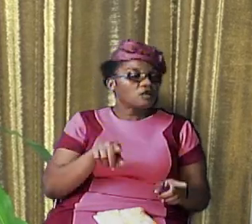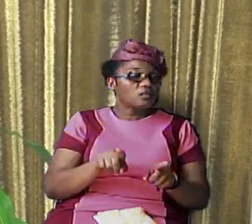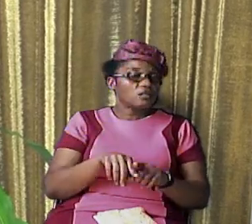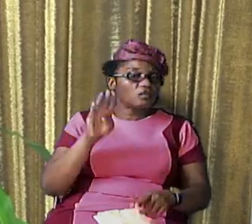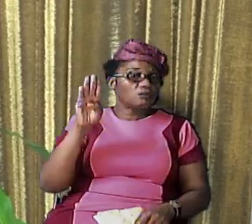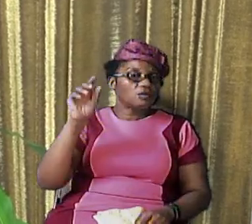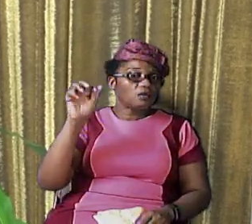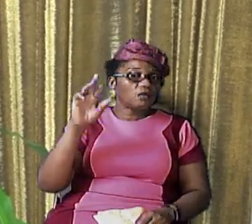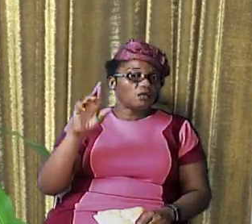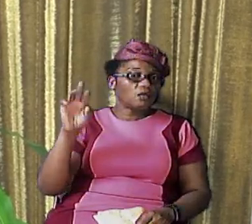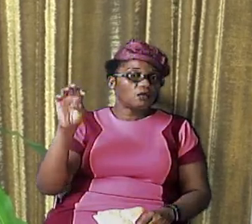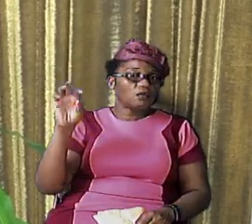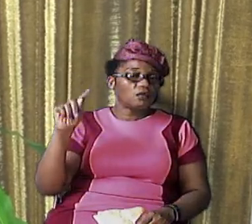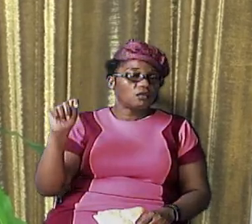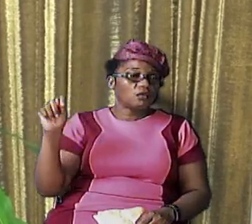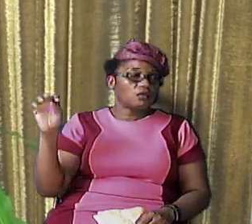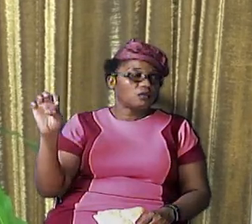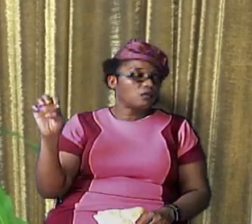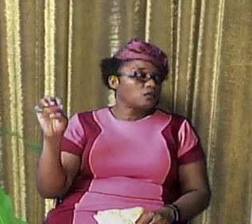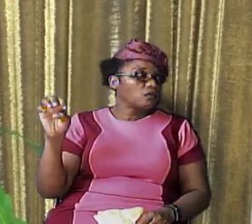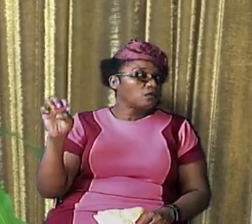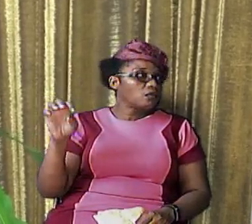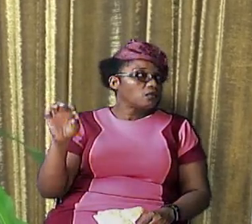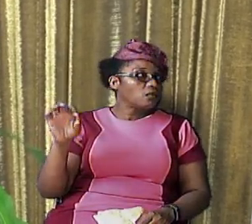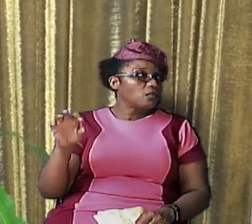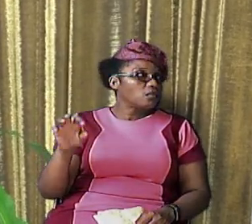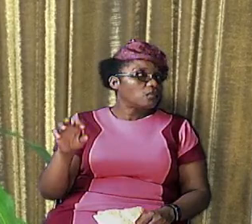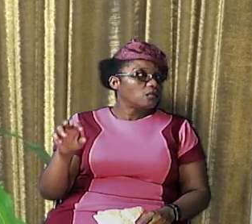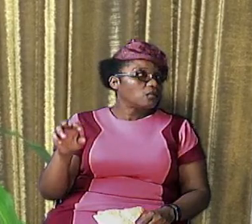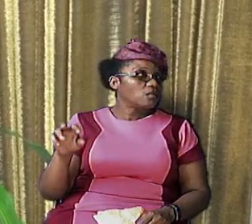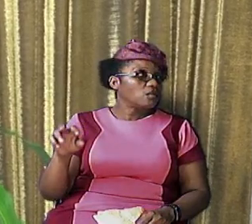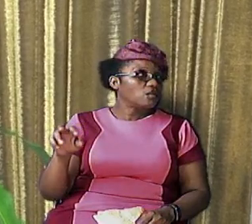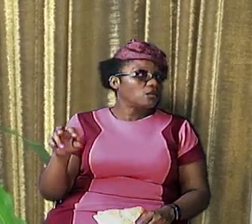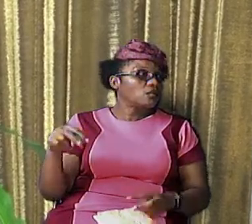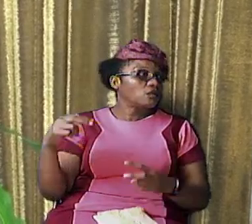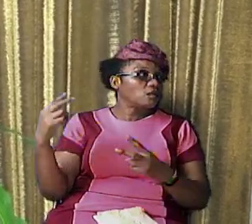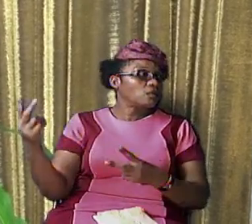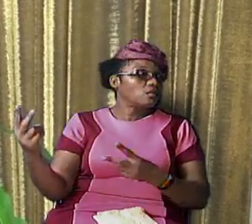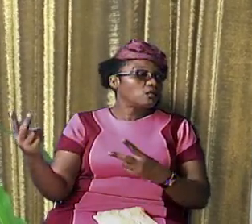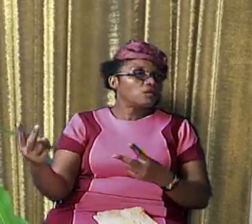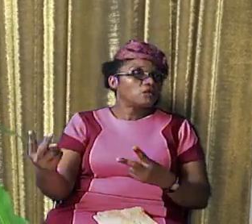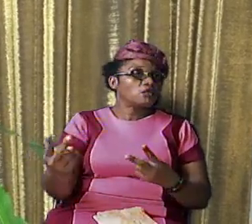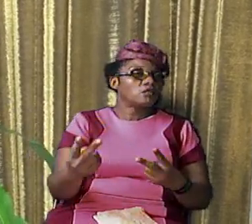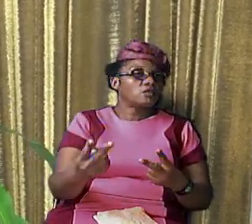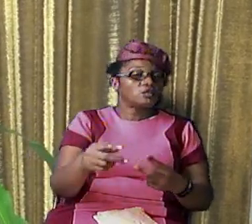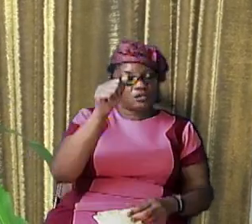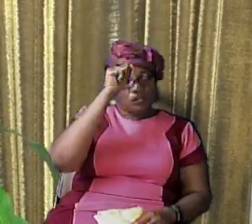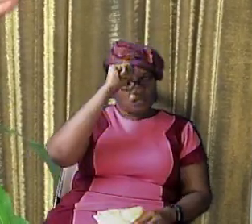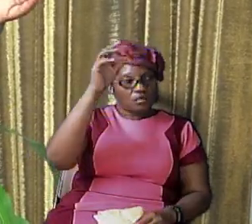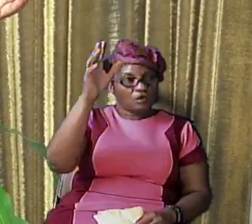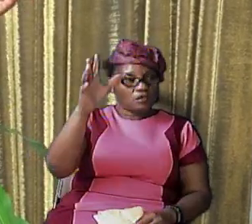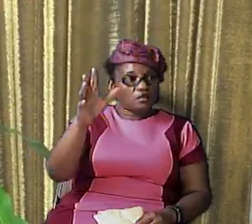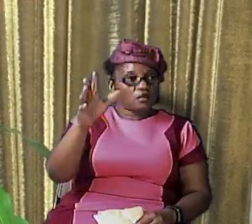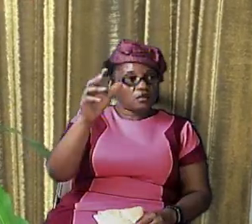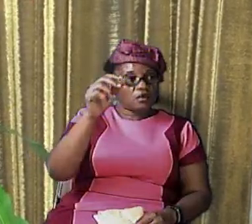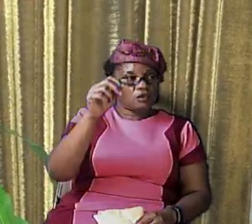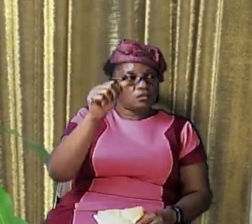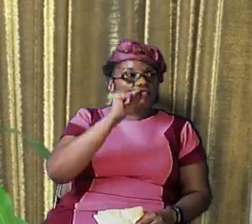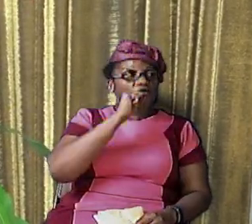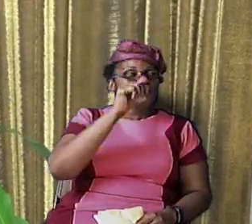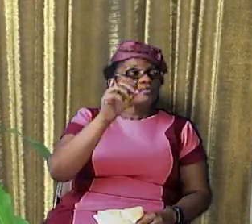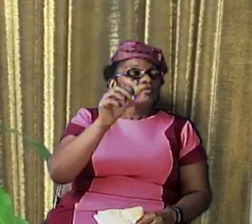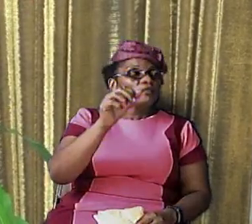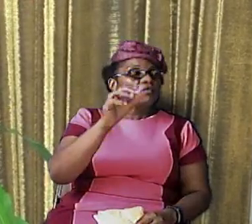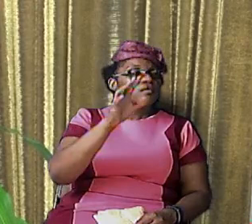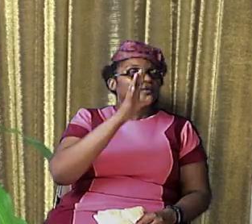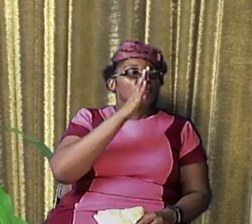And the funeral service for Sister Nursey, Sister Nursey's mom, I'm not finished. Sister